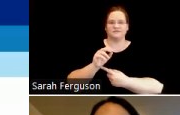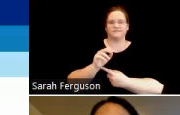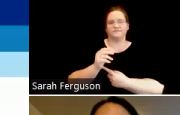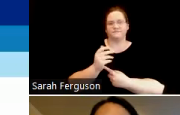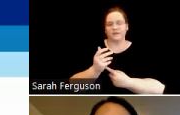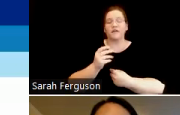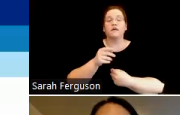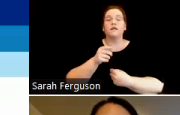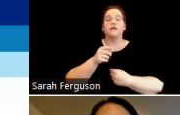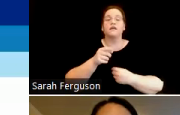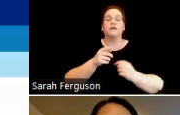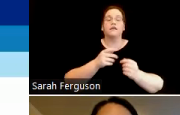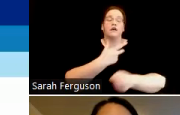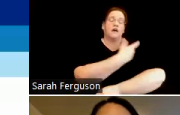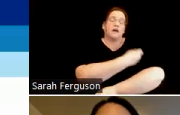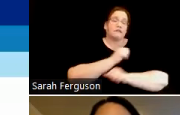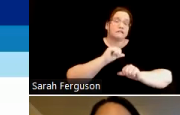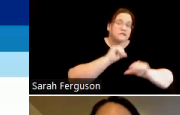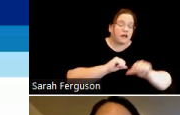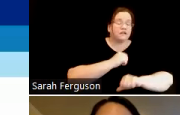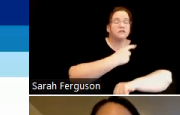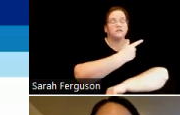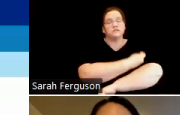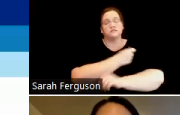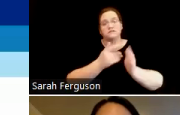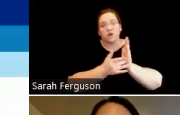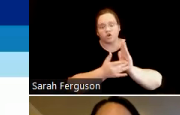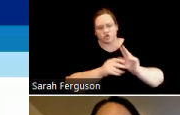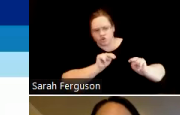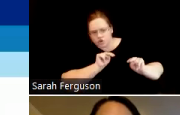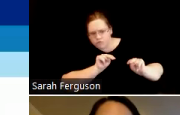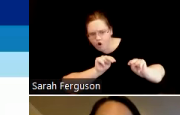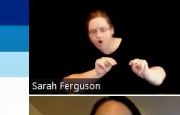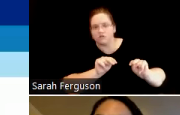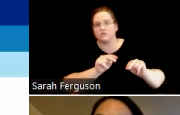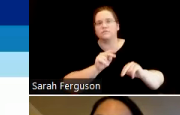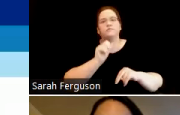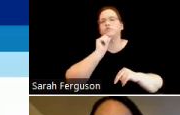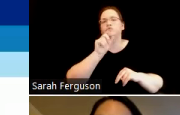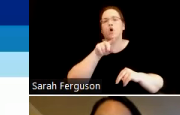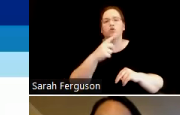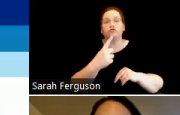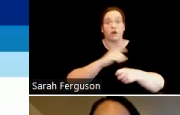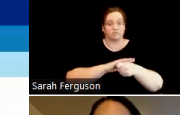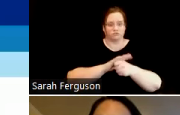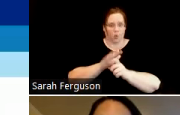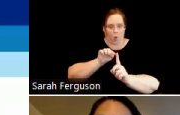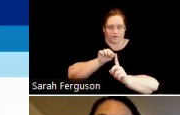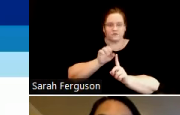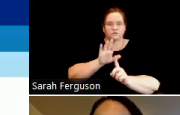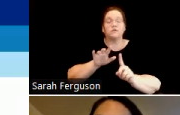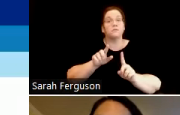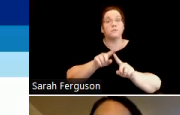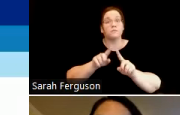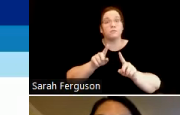in vaccine science and vaccine technology and monitoring of vaccines over not just the COVID vaccines, which, like we mentioned